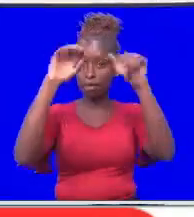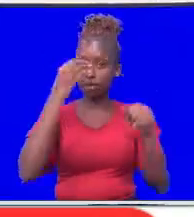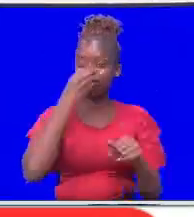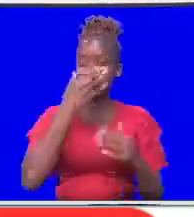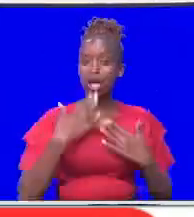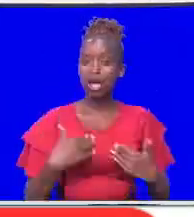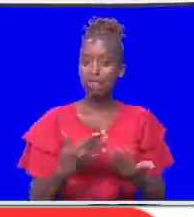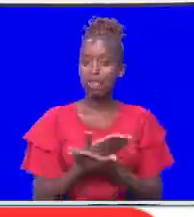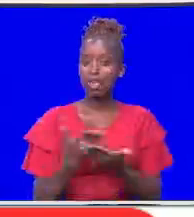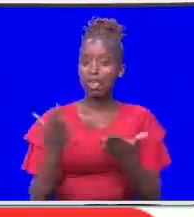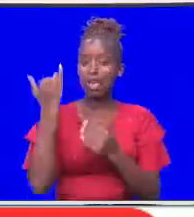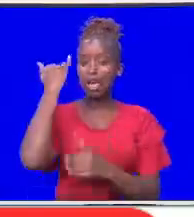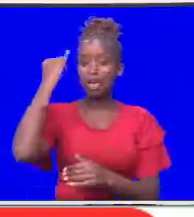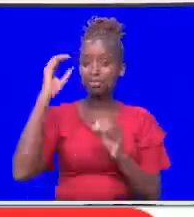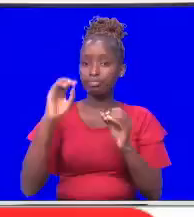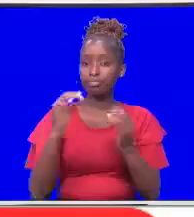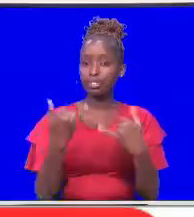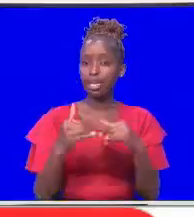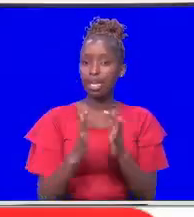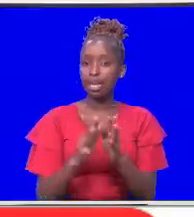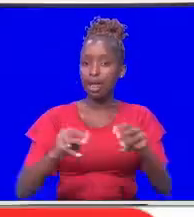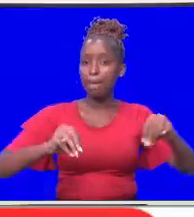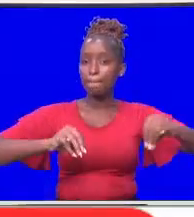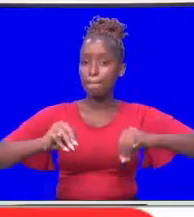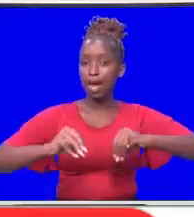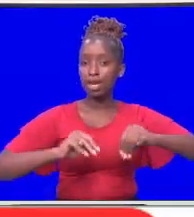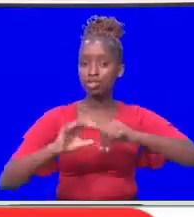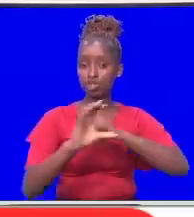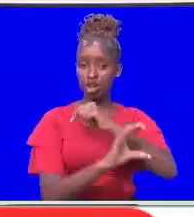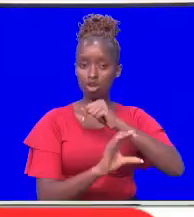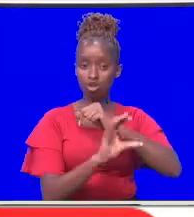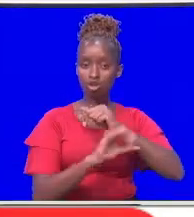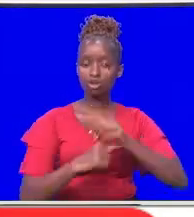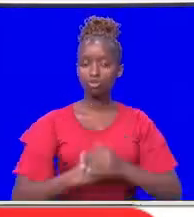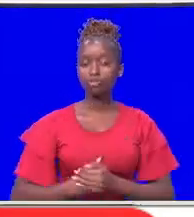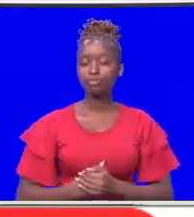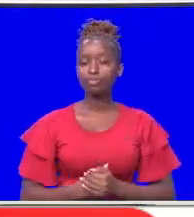of ideas to manage the country. Semeshindwa.